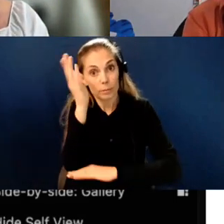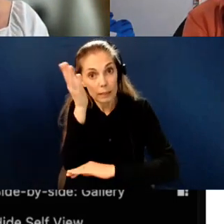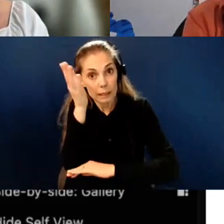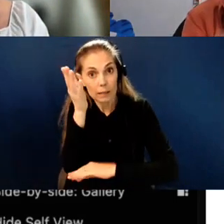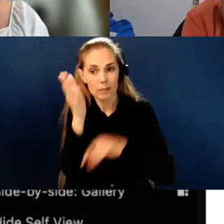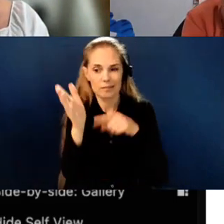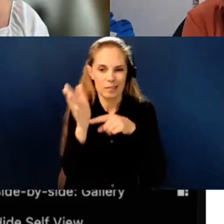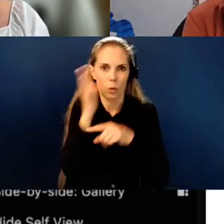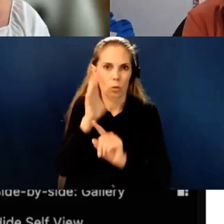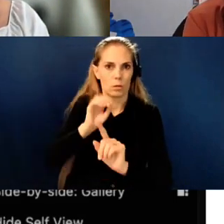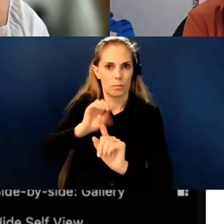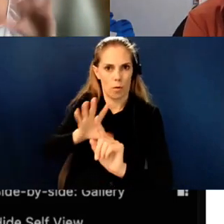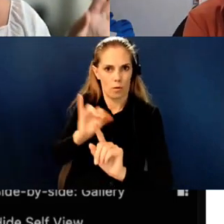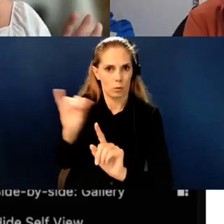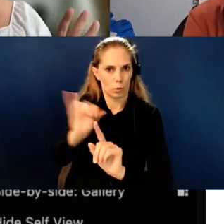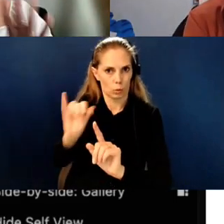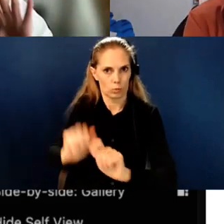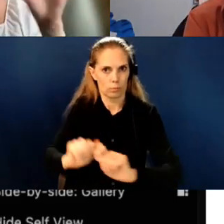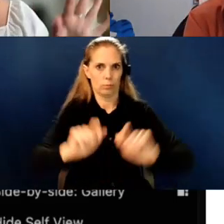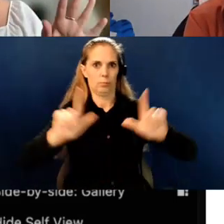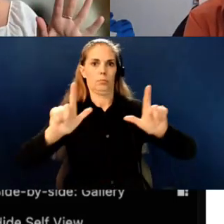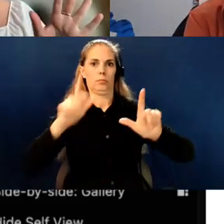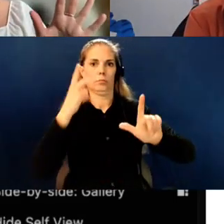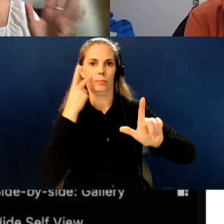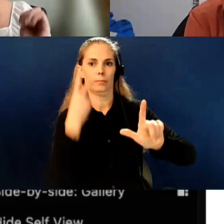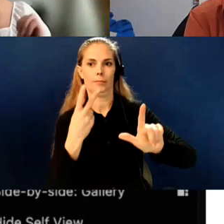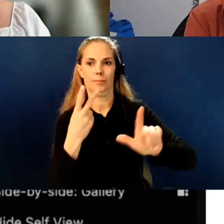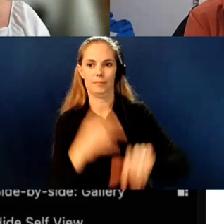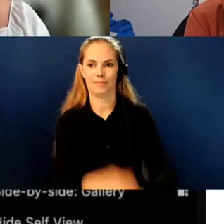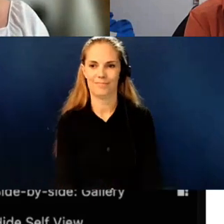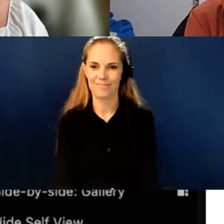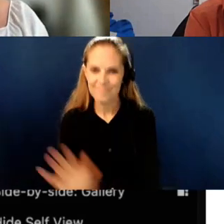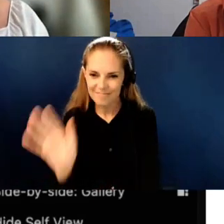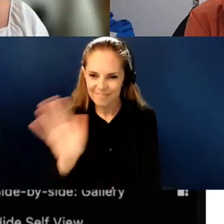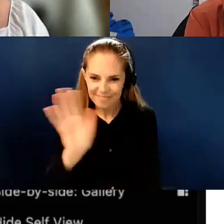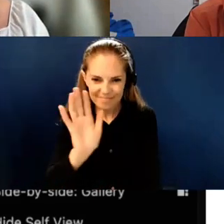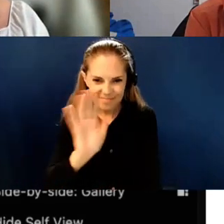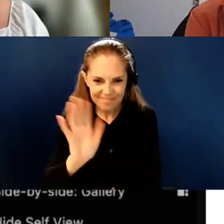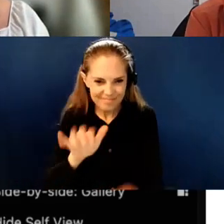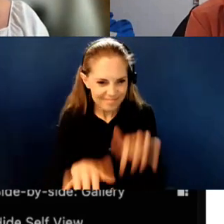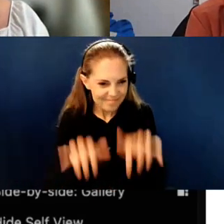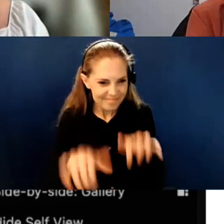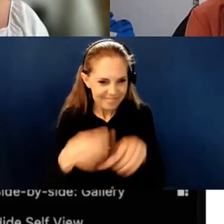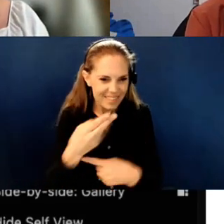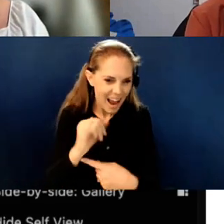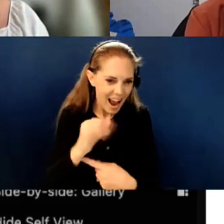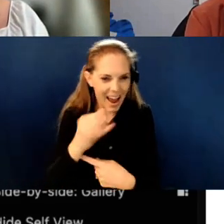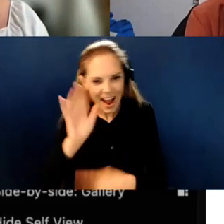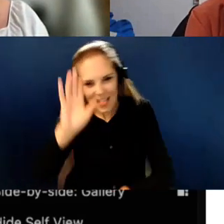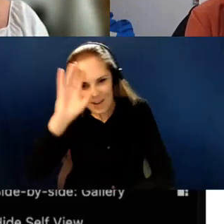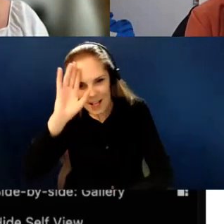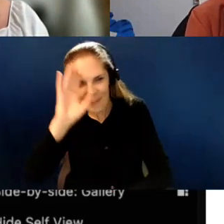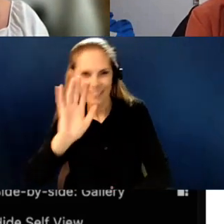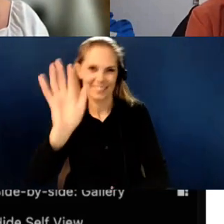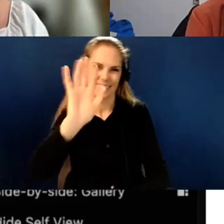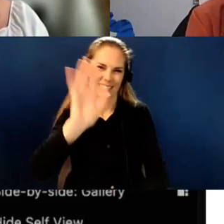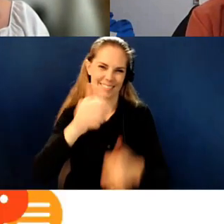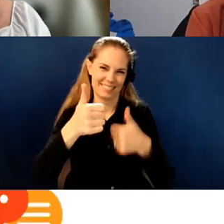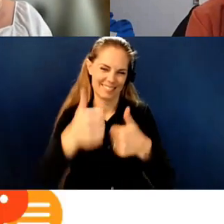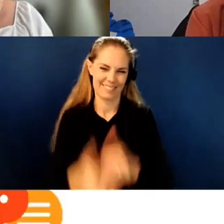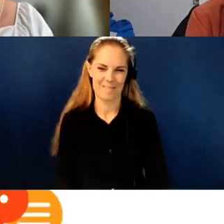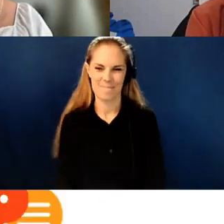well. And then waving and saying hello to everyone who is saying hi in the chat. This is fantastic. Thank you for doing